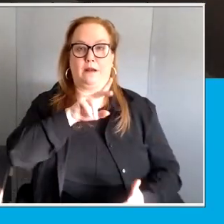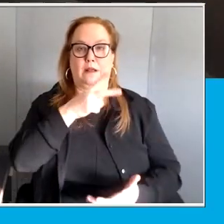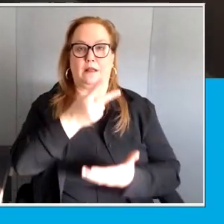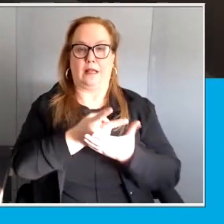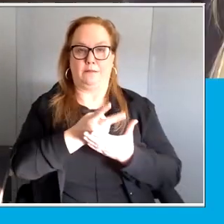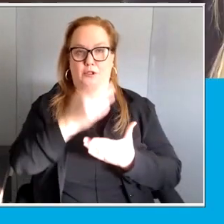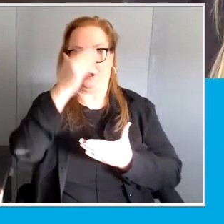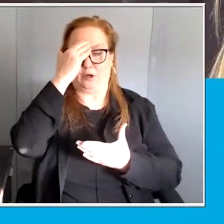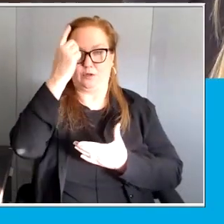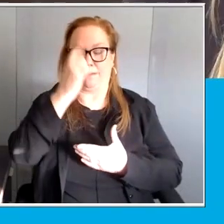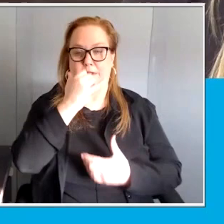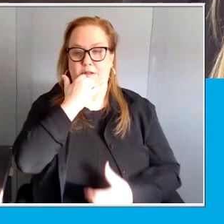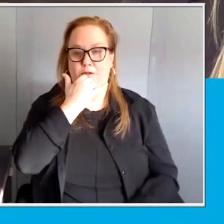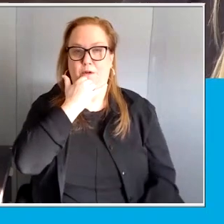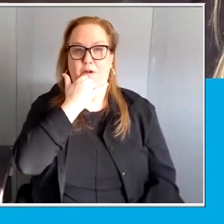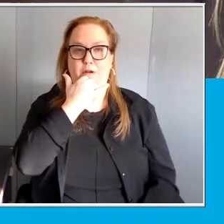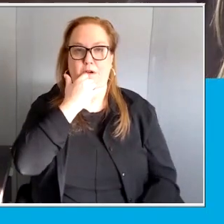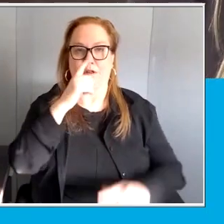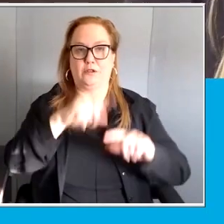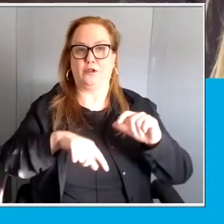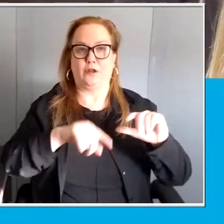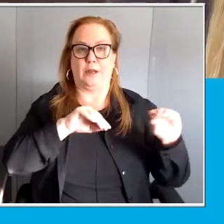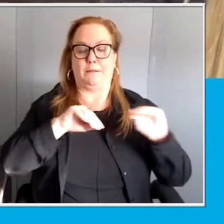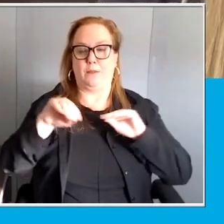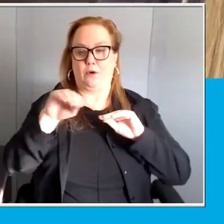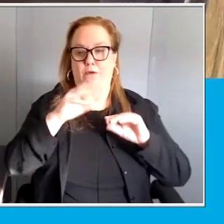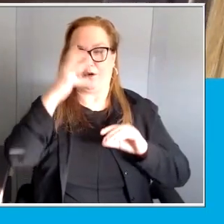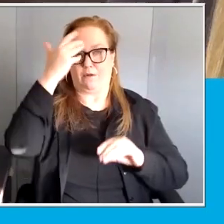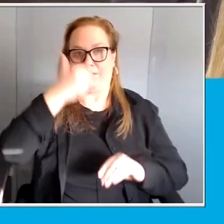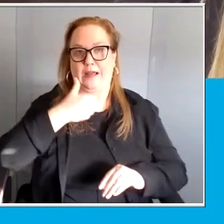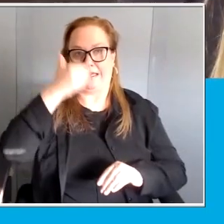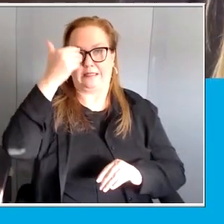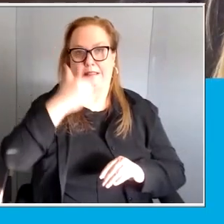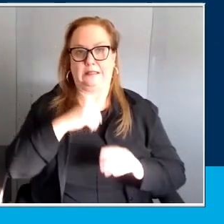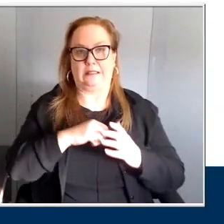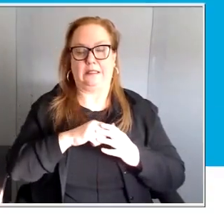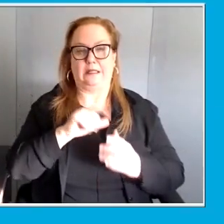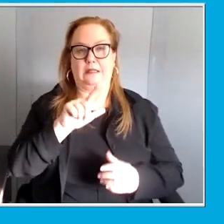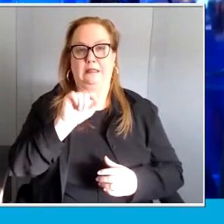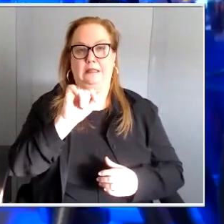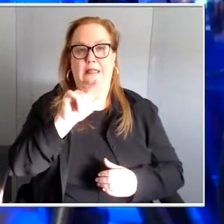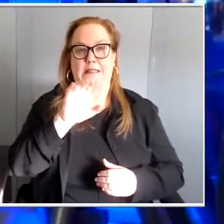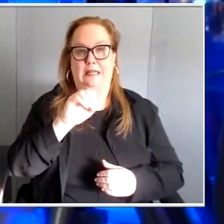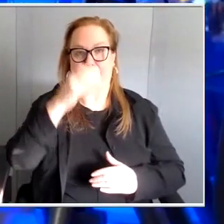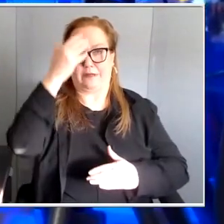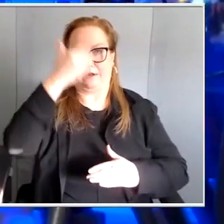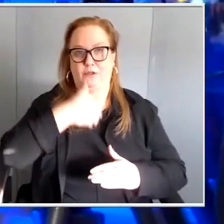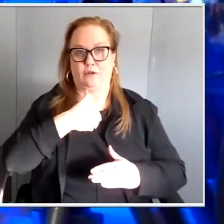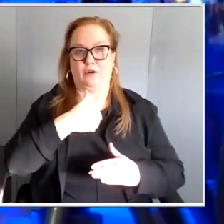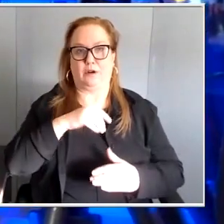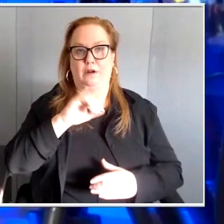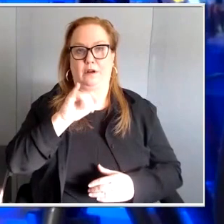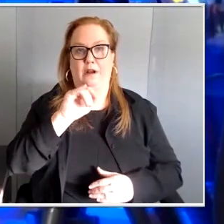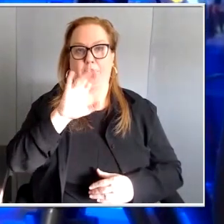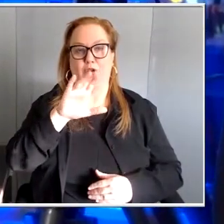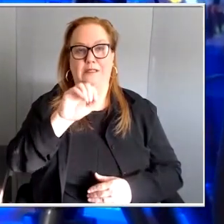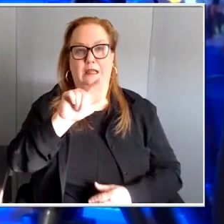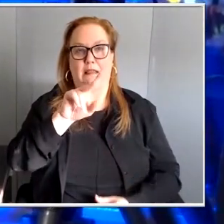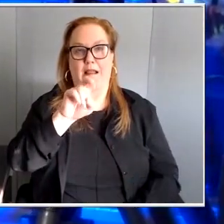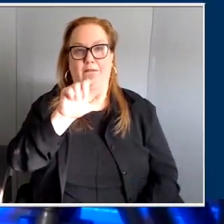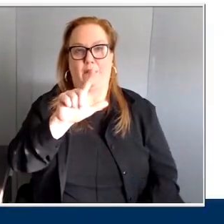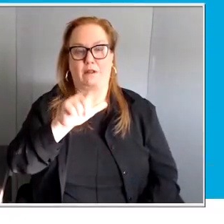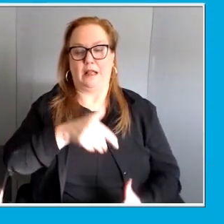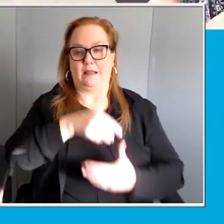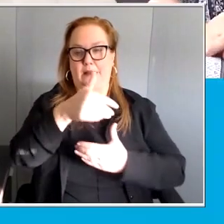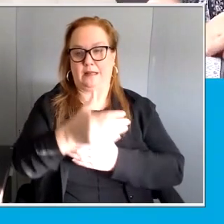something is wrong. I couldn't move the left side of my face at all. Leslie Pratt was having a stroke. I'm Jessica Lovell. Coming up on the next Morning